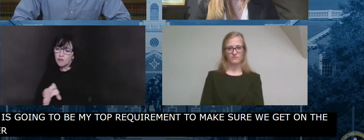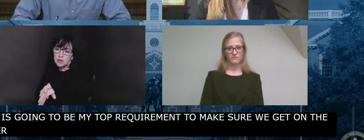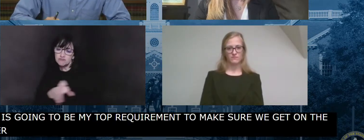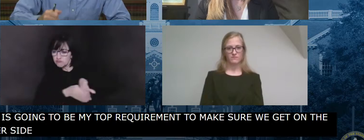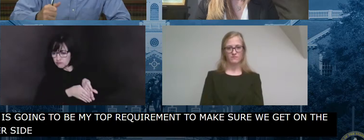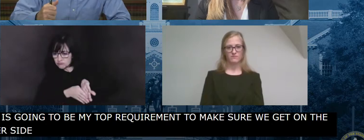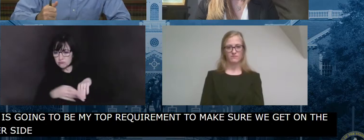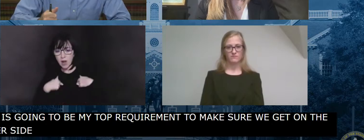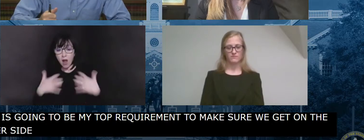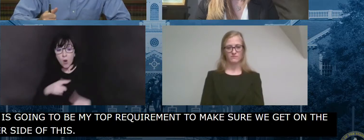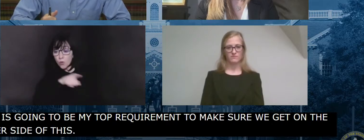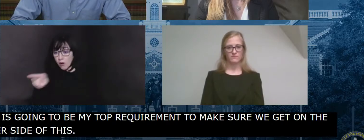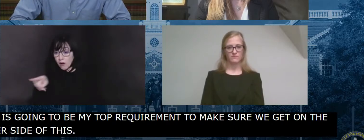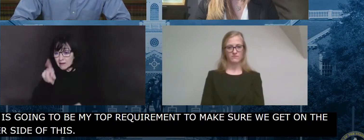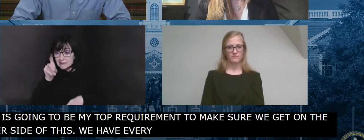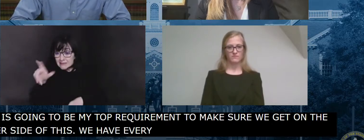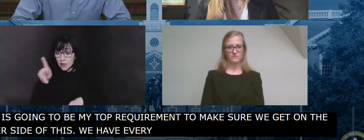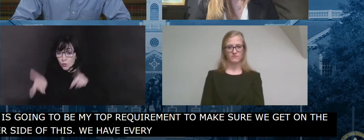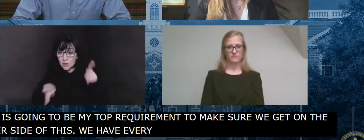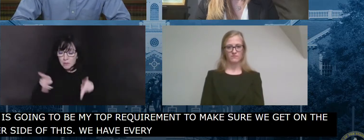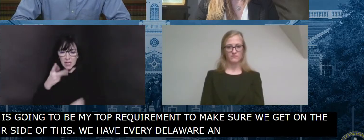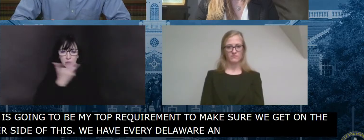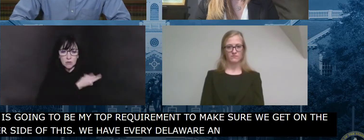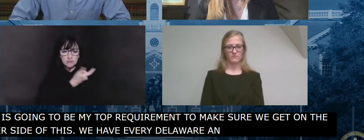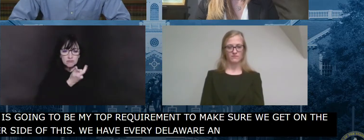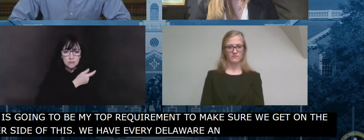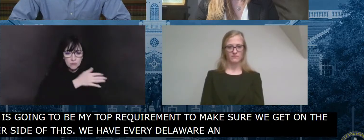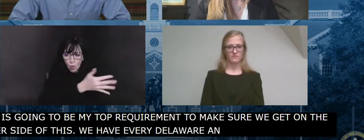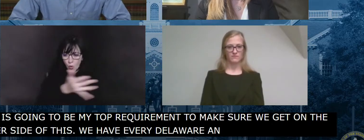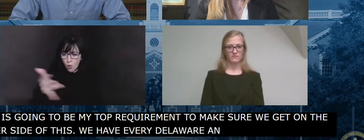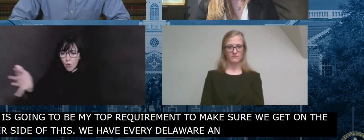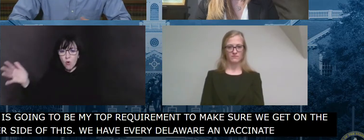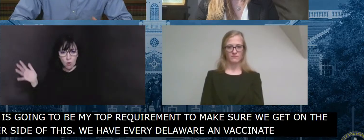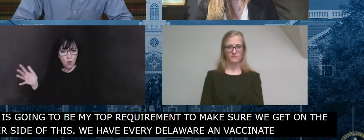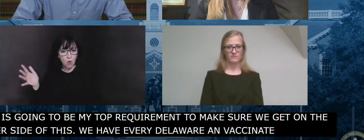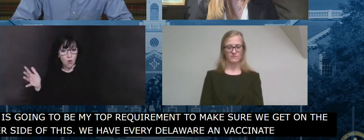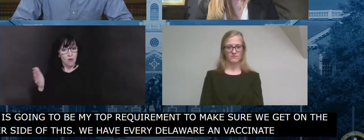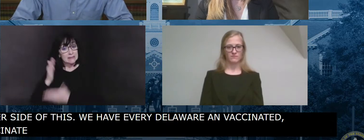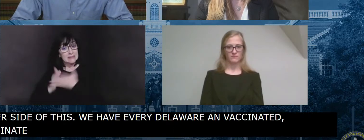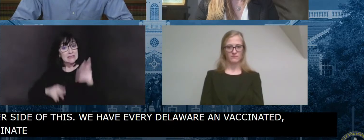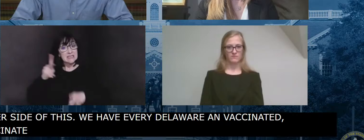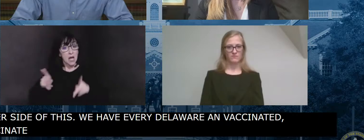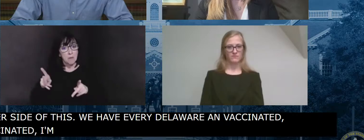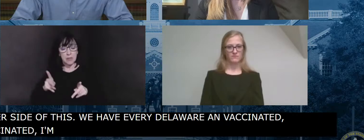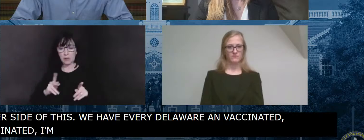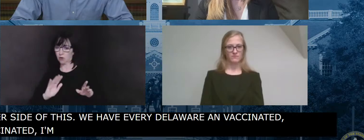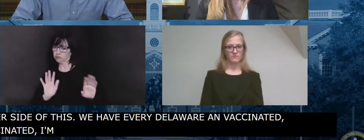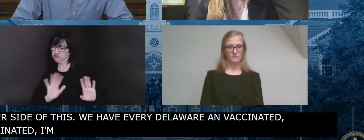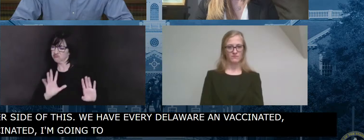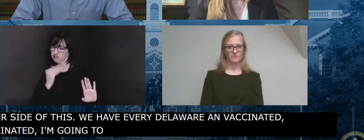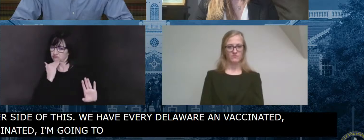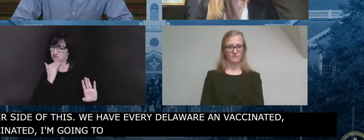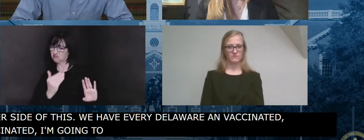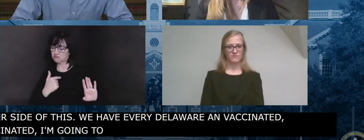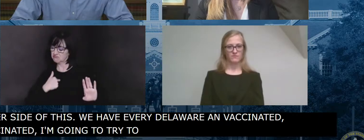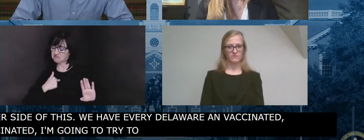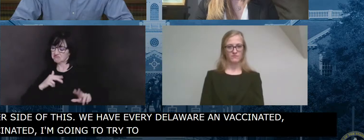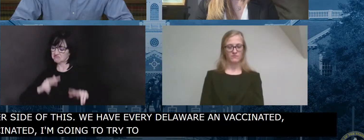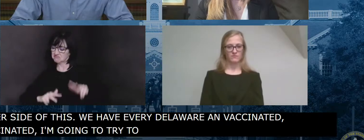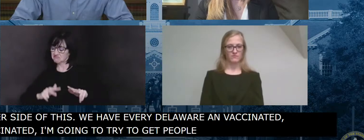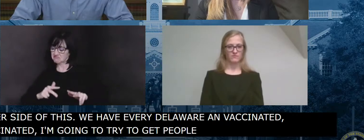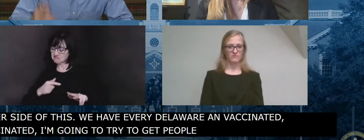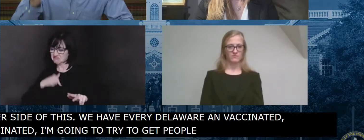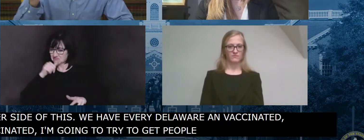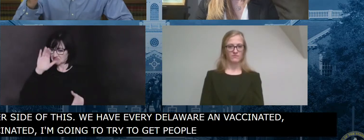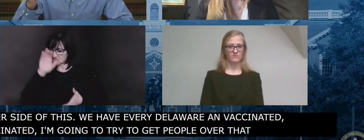vaccinated. And I'm going to try to get the people so far who've been hesitant to get over that reservation and get a needle in